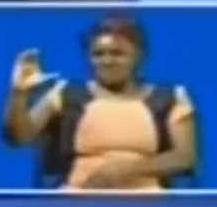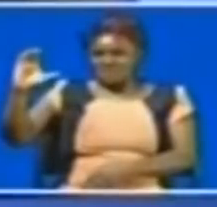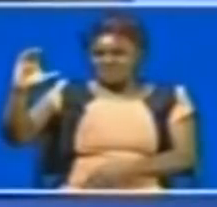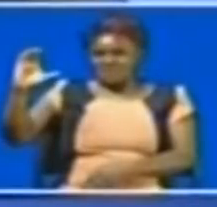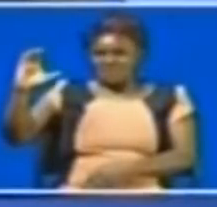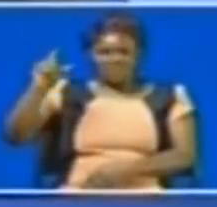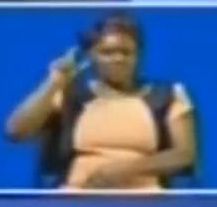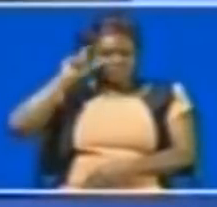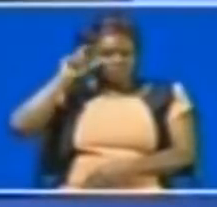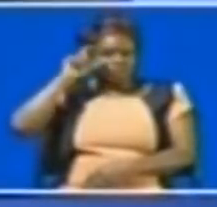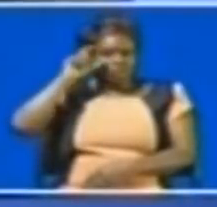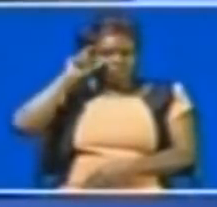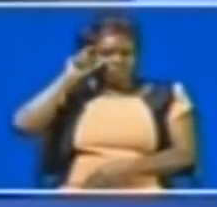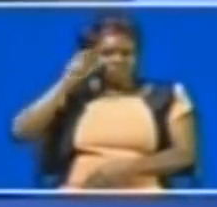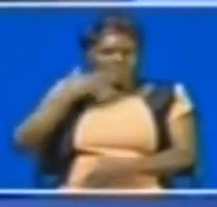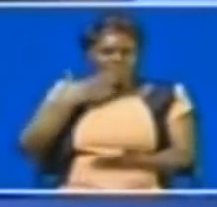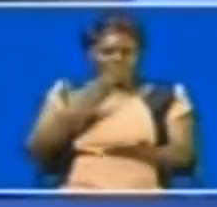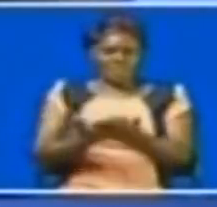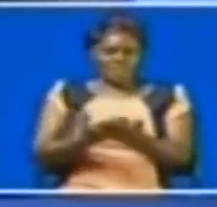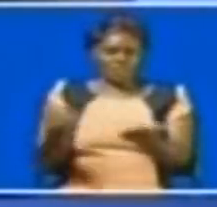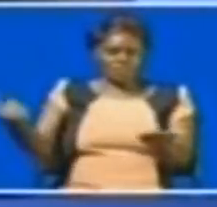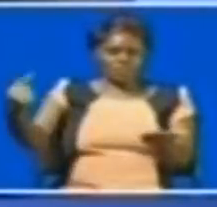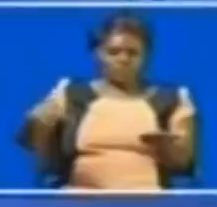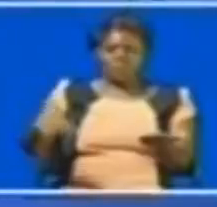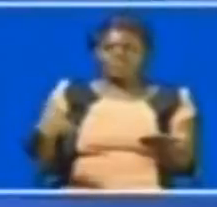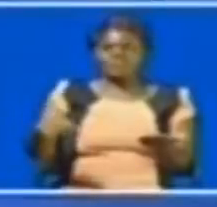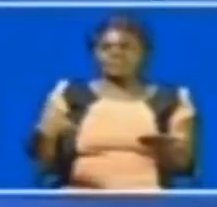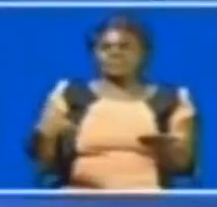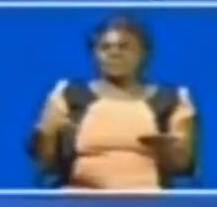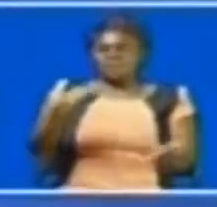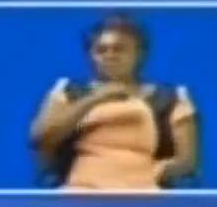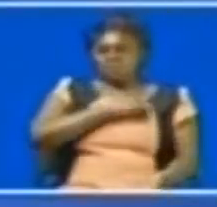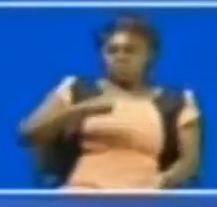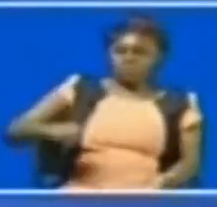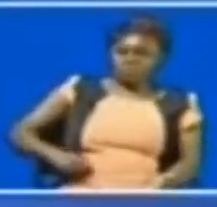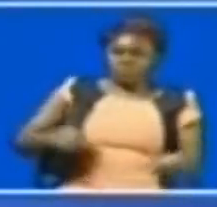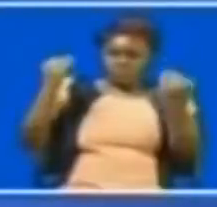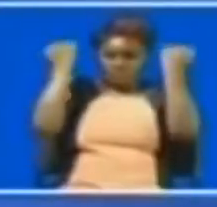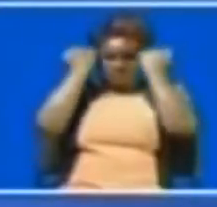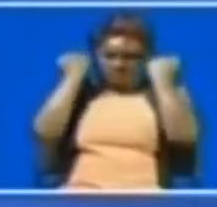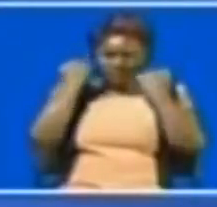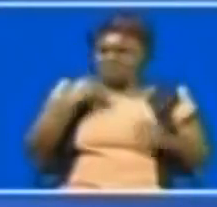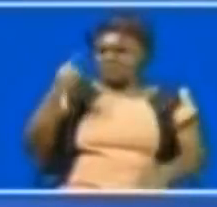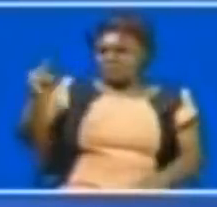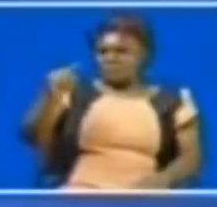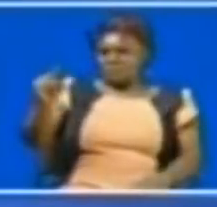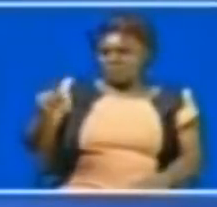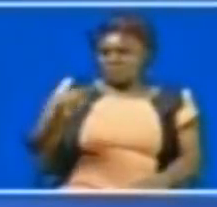Commission, that's Ezra Chiloba. Thank you for making time for us. The Supreme Court found there were